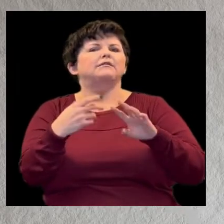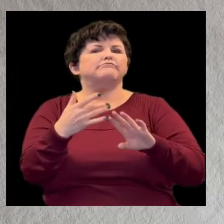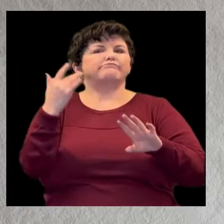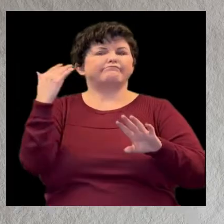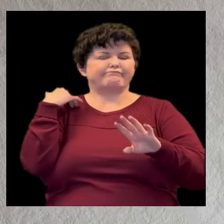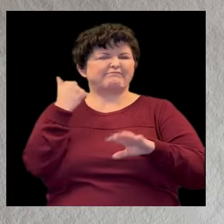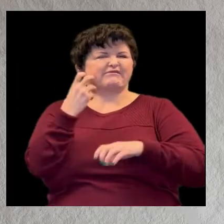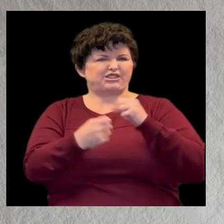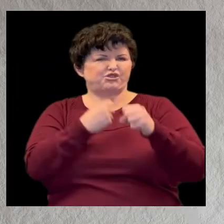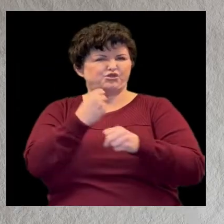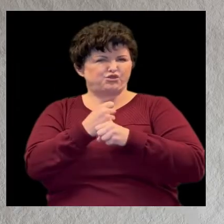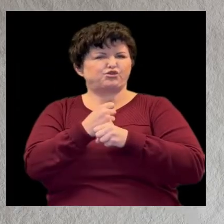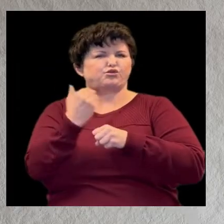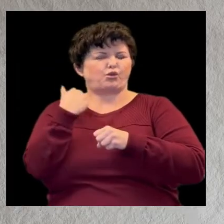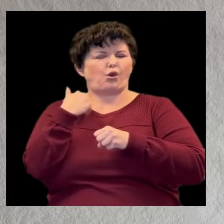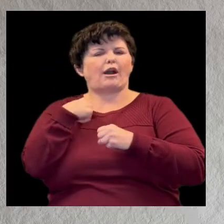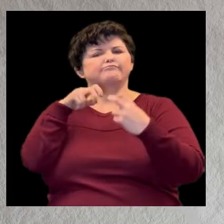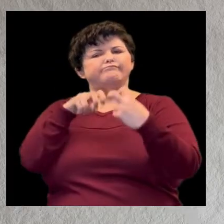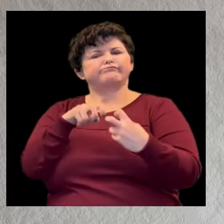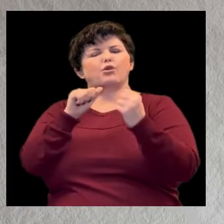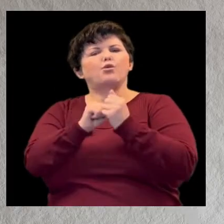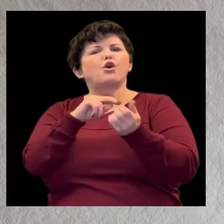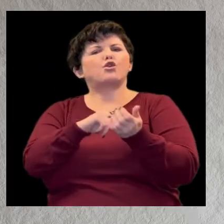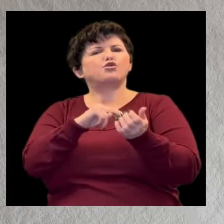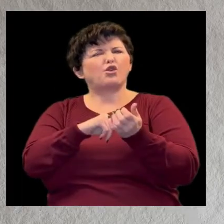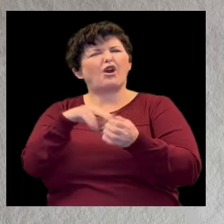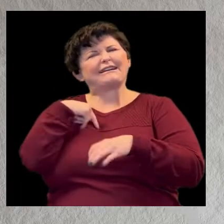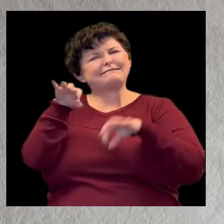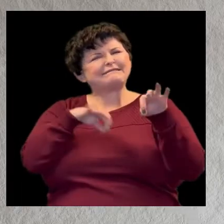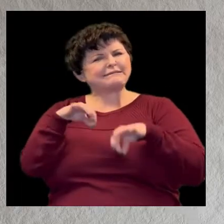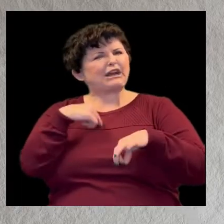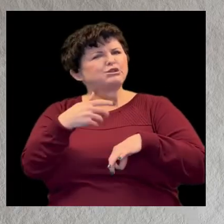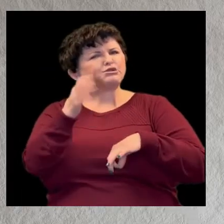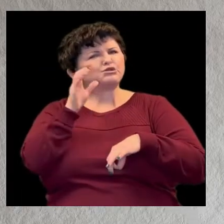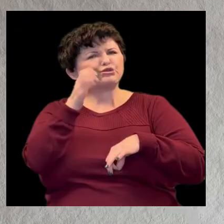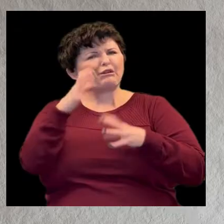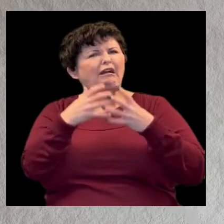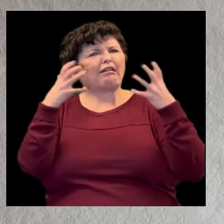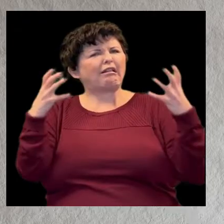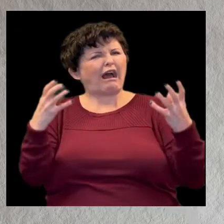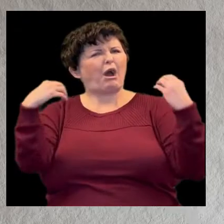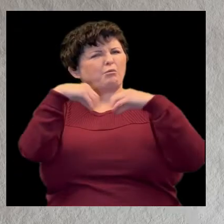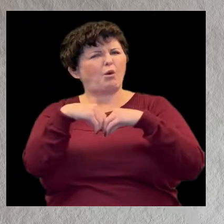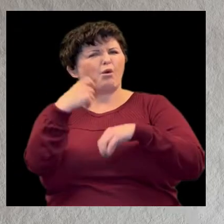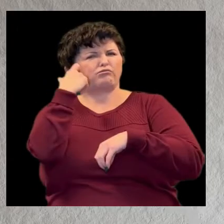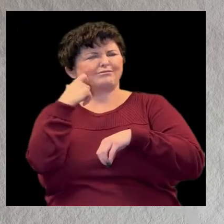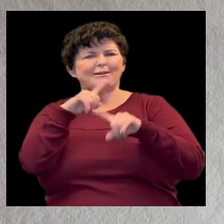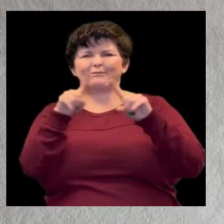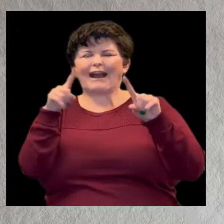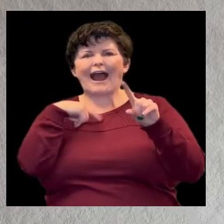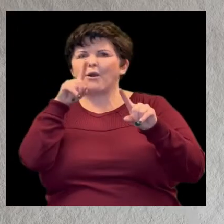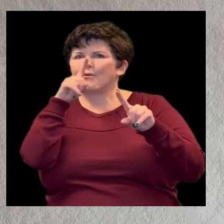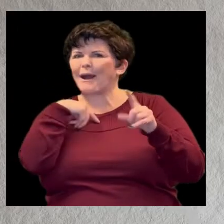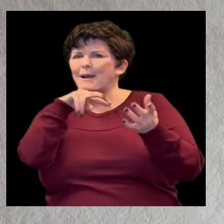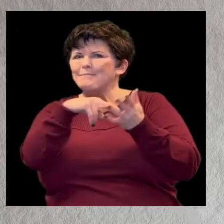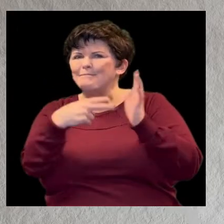I described to a nurse that I had been drinking a lot more lately, but I meant sodas. So imagine